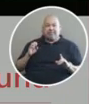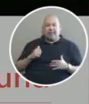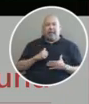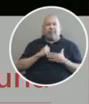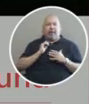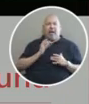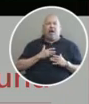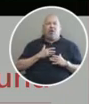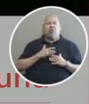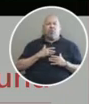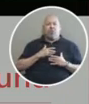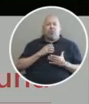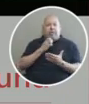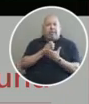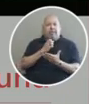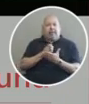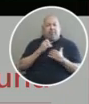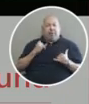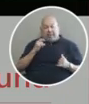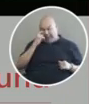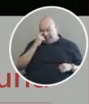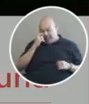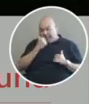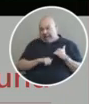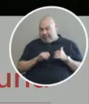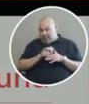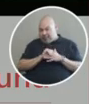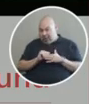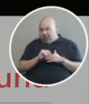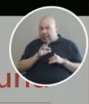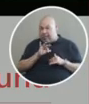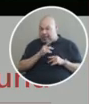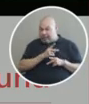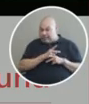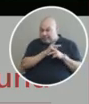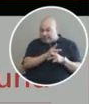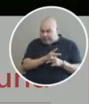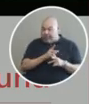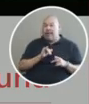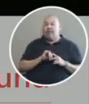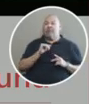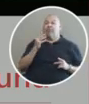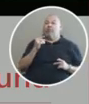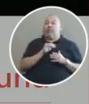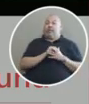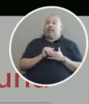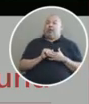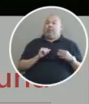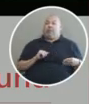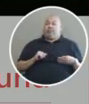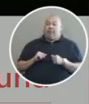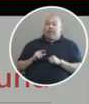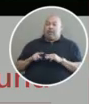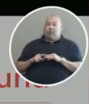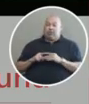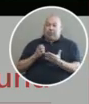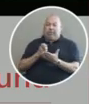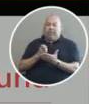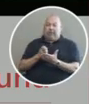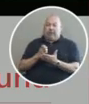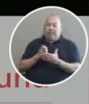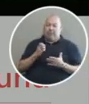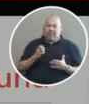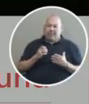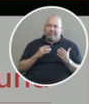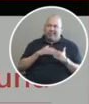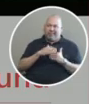help our economy overall. Typically right now, for every dollar that Lift Fund lends, there's $14 that are put back into the economy.